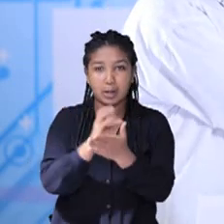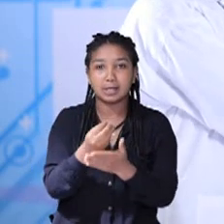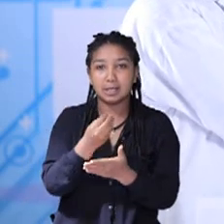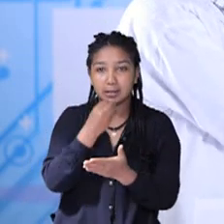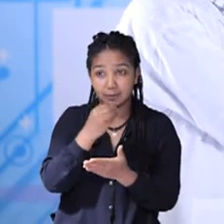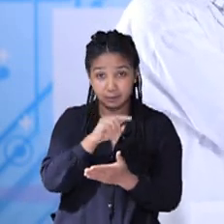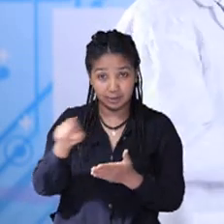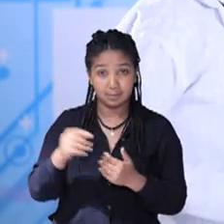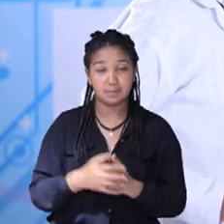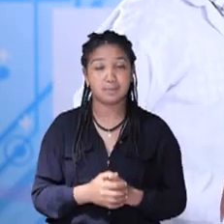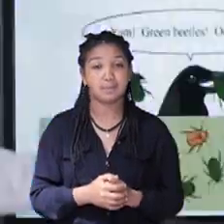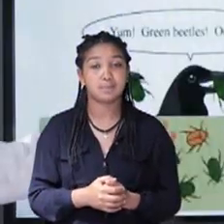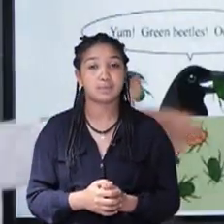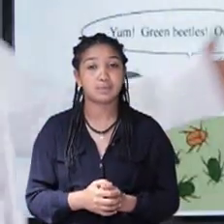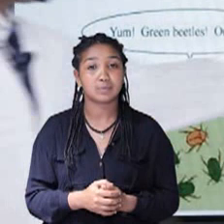or feed them.